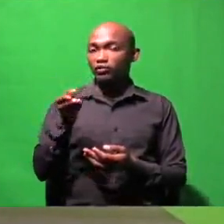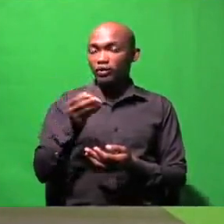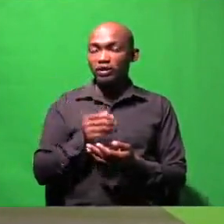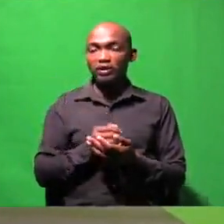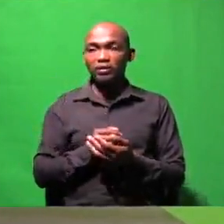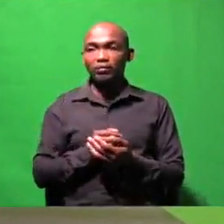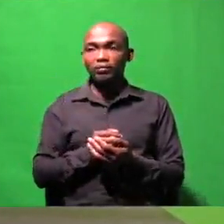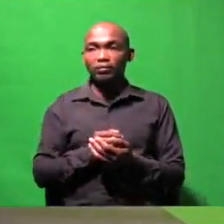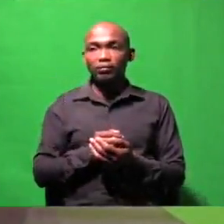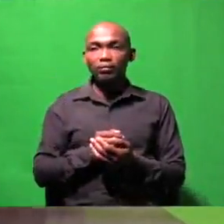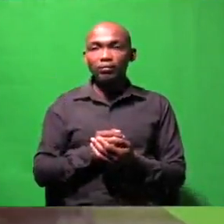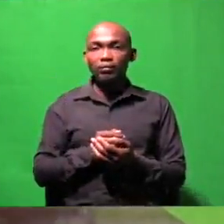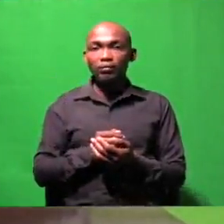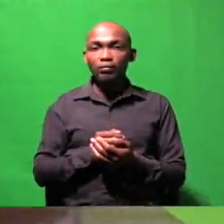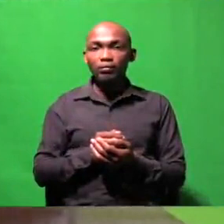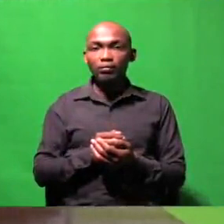one.